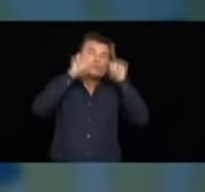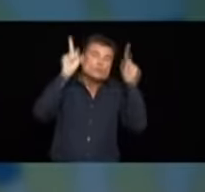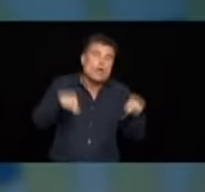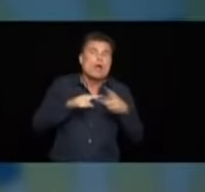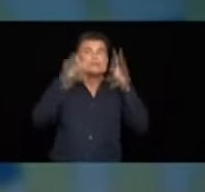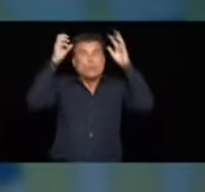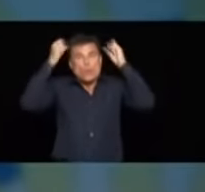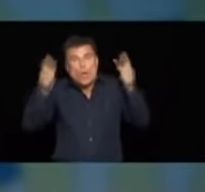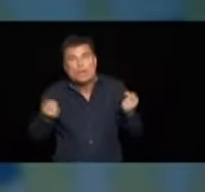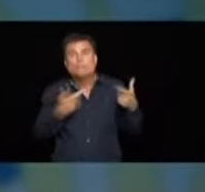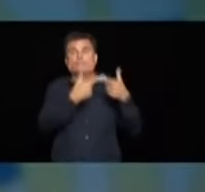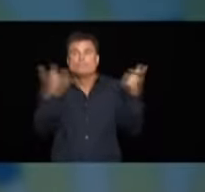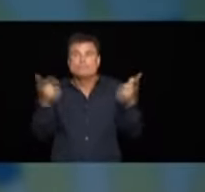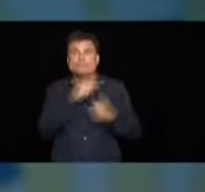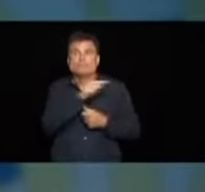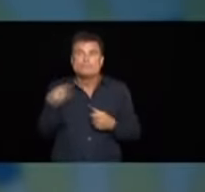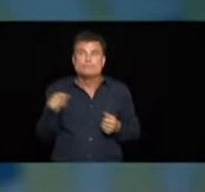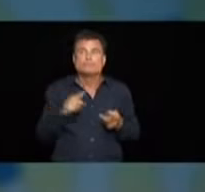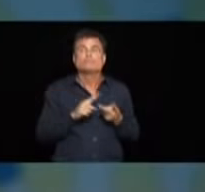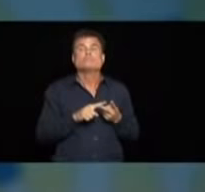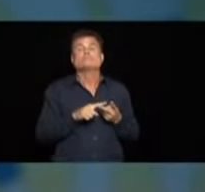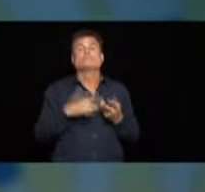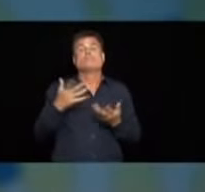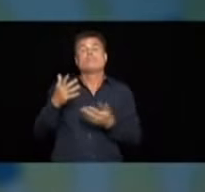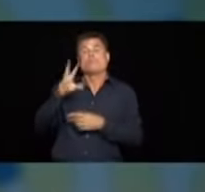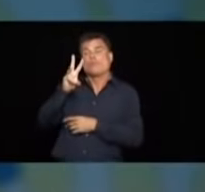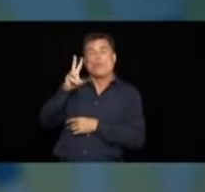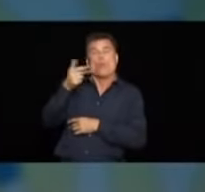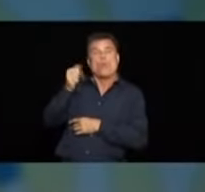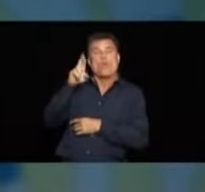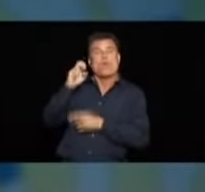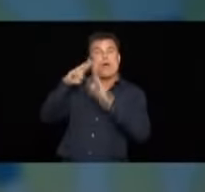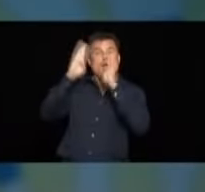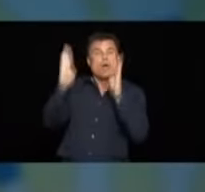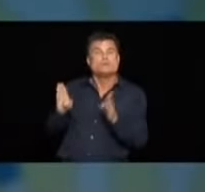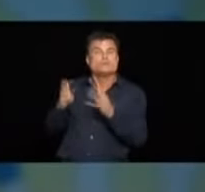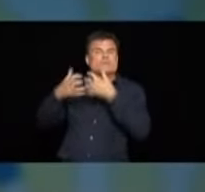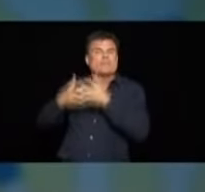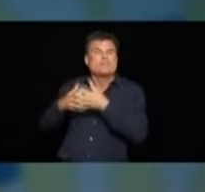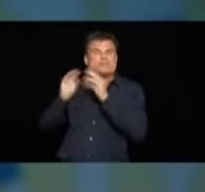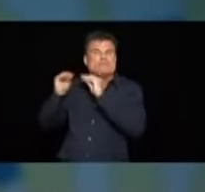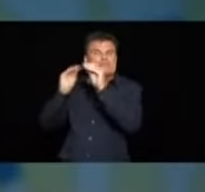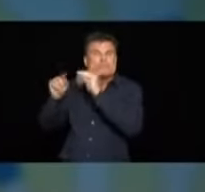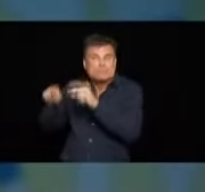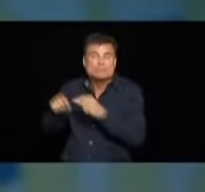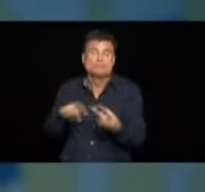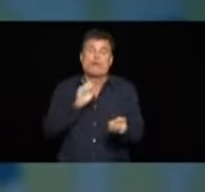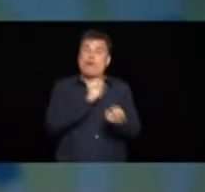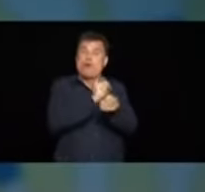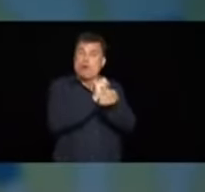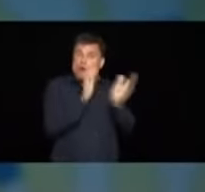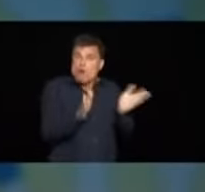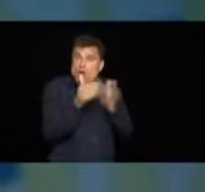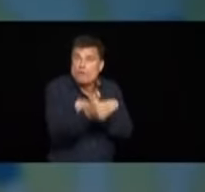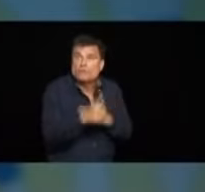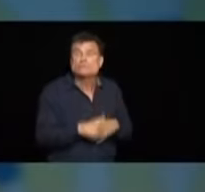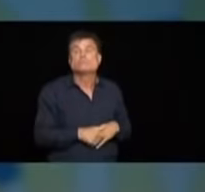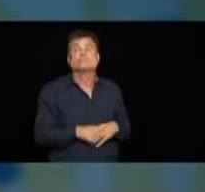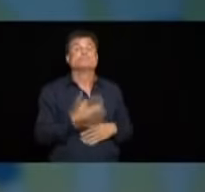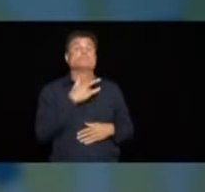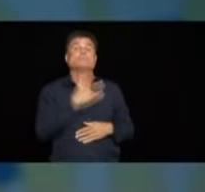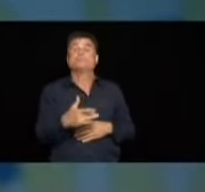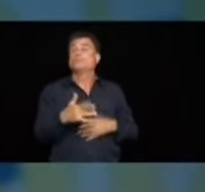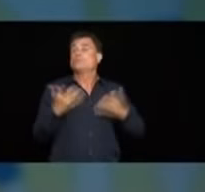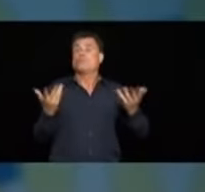warehouses, office settings. And in those places, the transmission has generally been between workers who